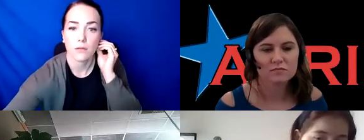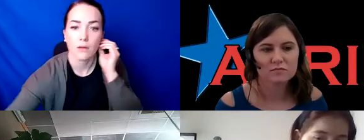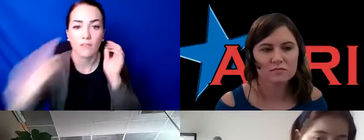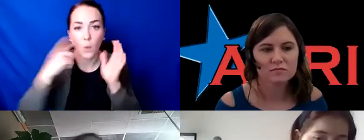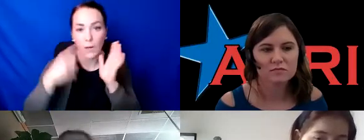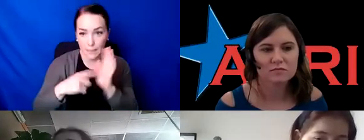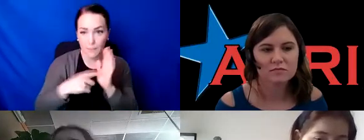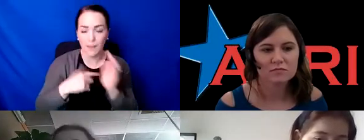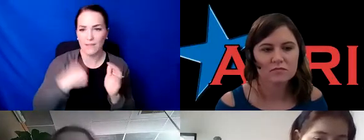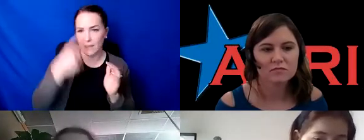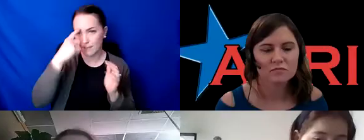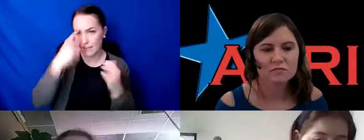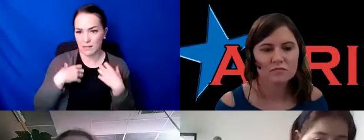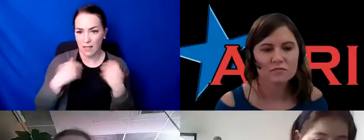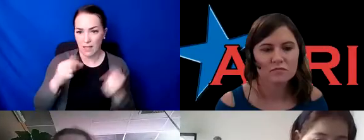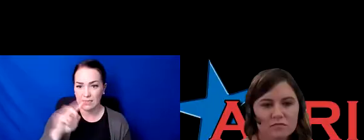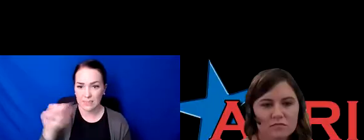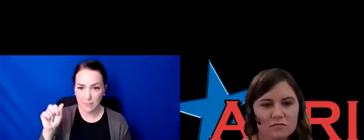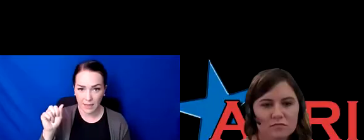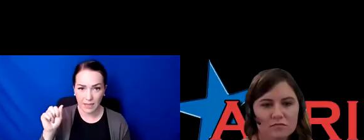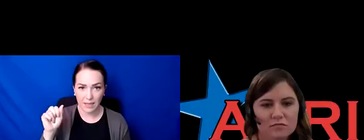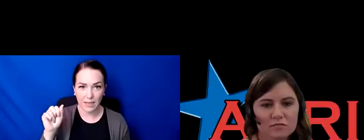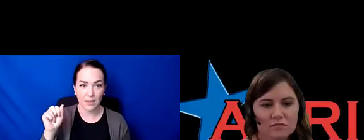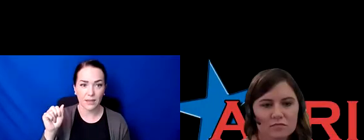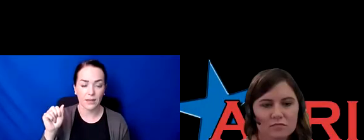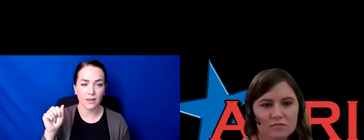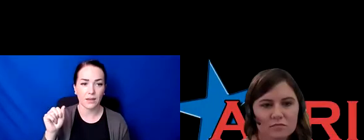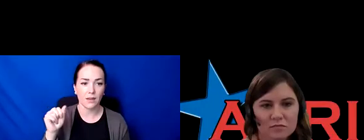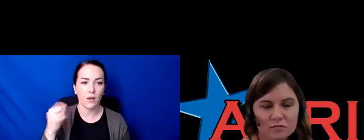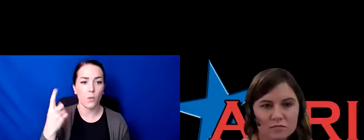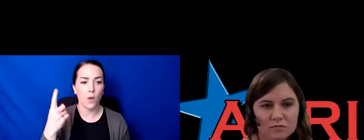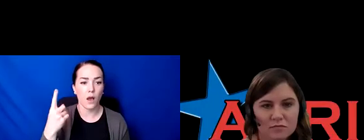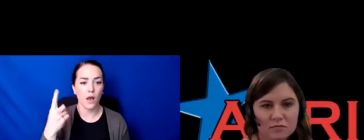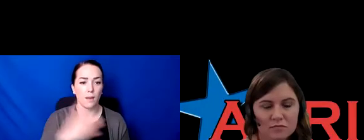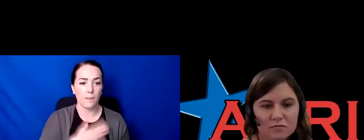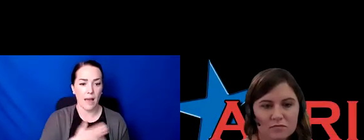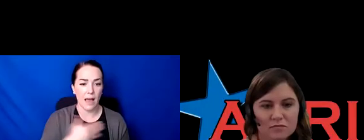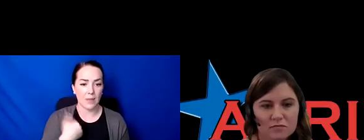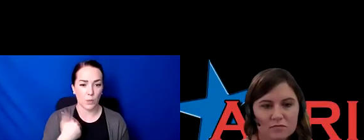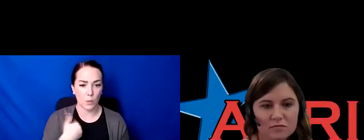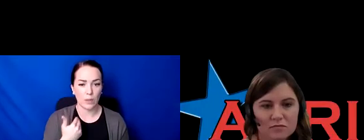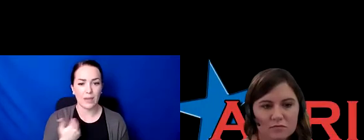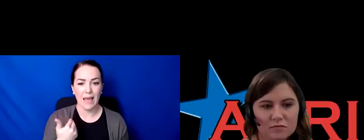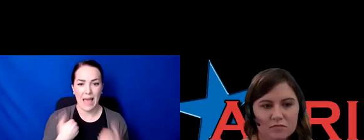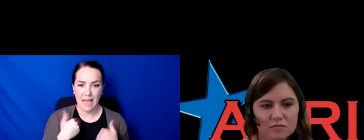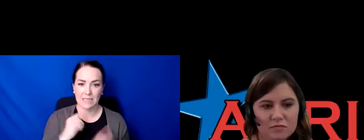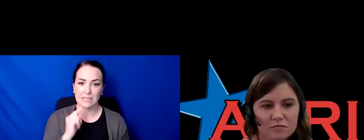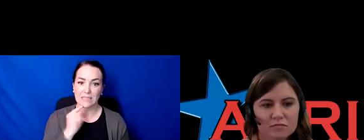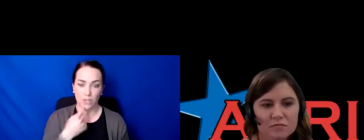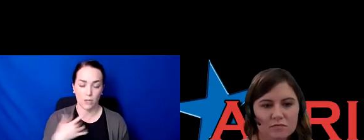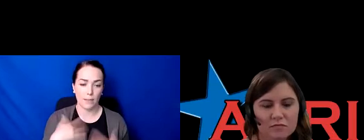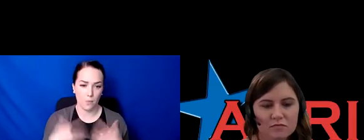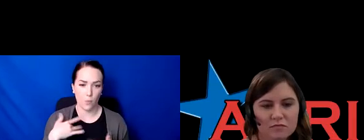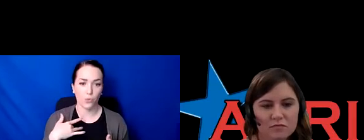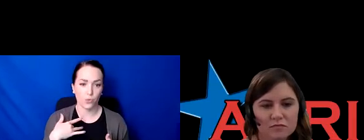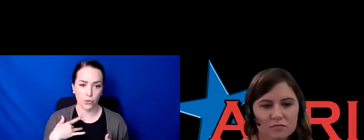concern or a disability, you know, one of my youth has severe bipolar and whatnot,